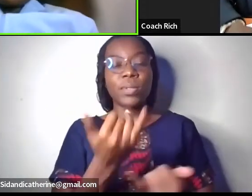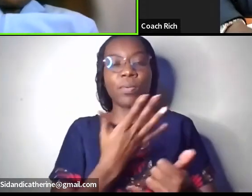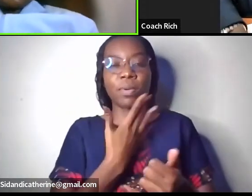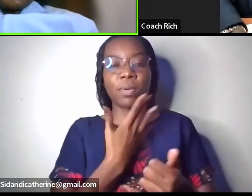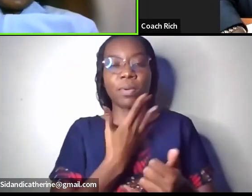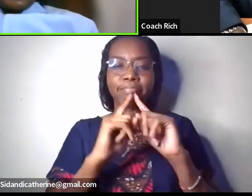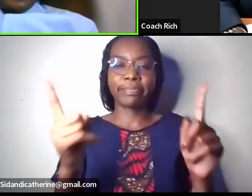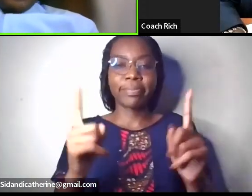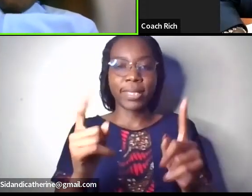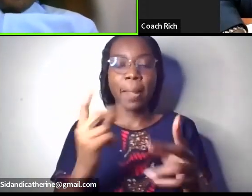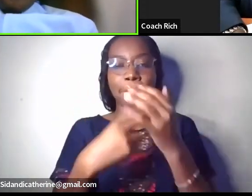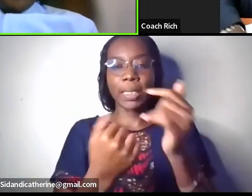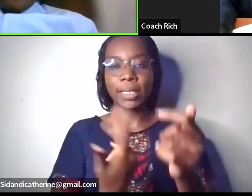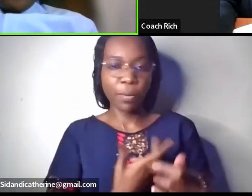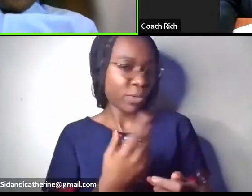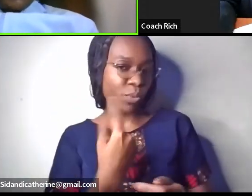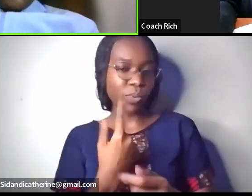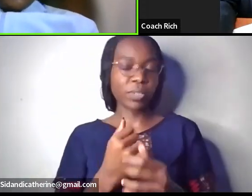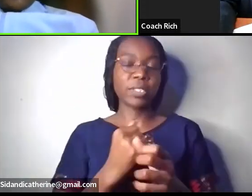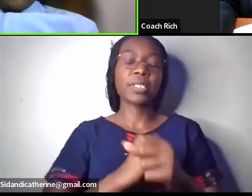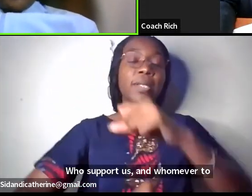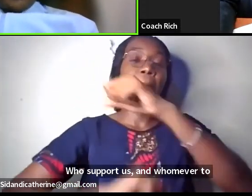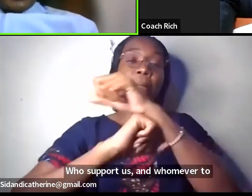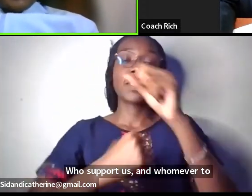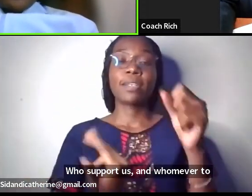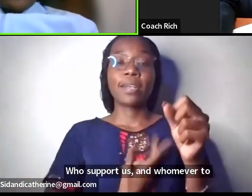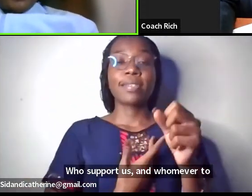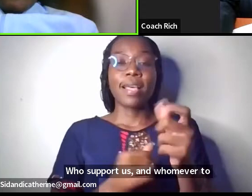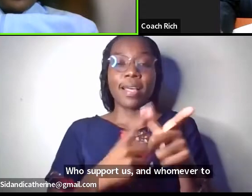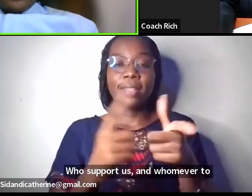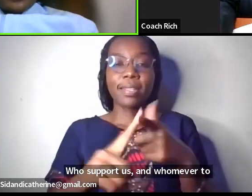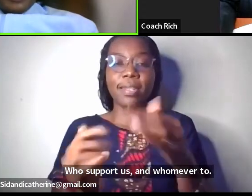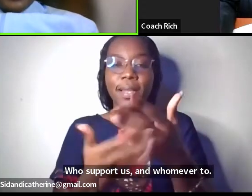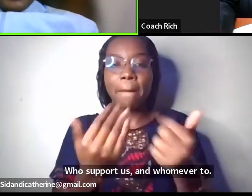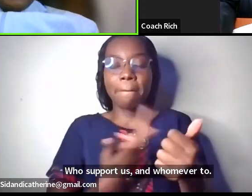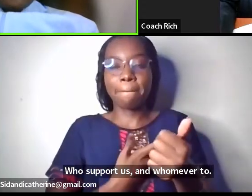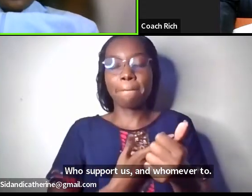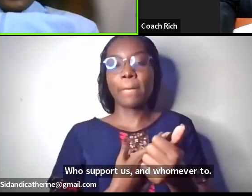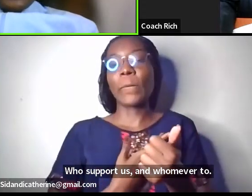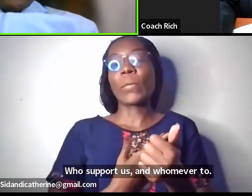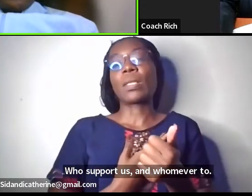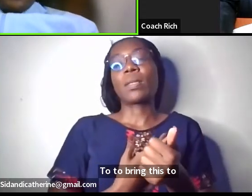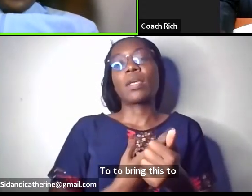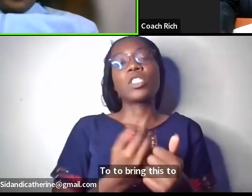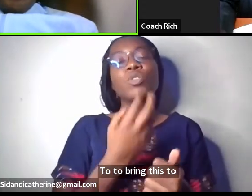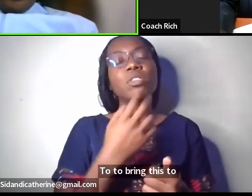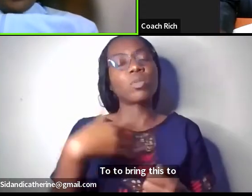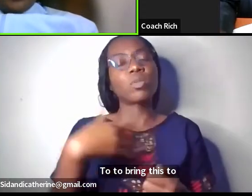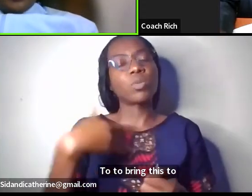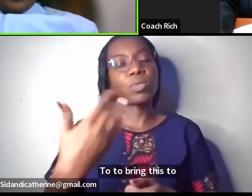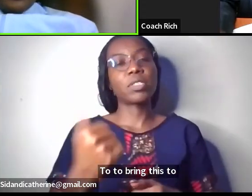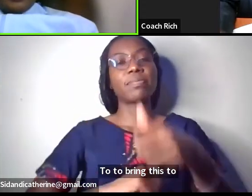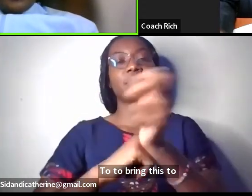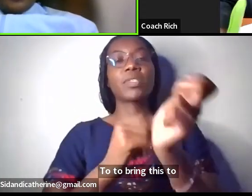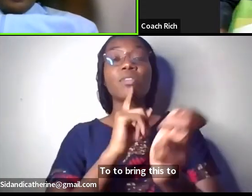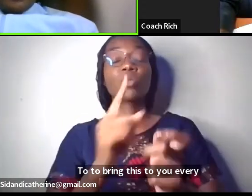support us and who make us be able to bring this to you every Tuesday. If you're joining us for the first time, you're tuned